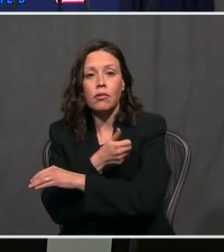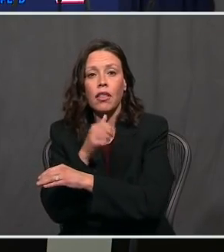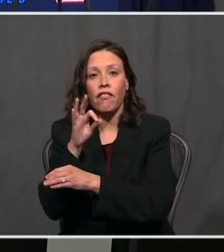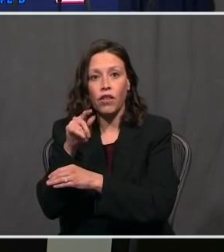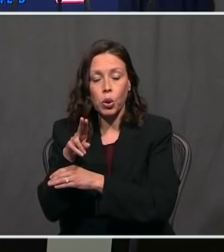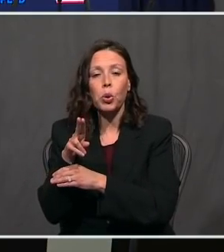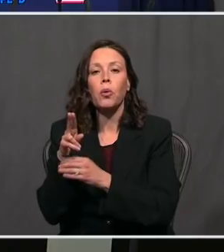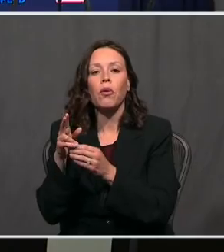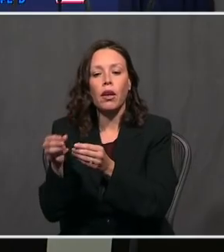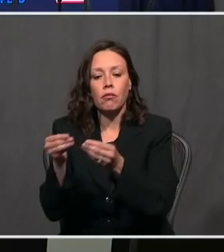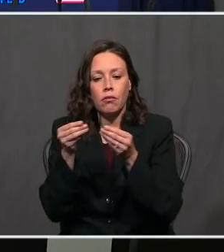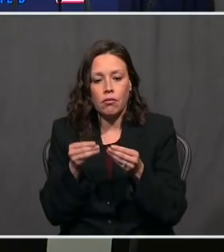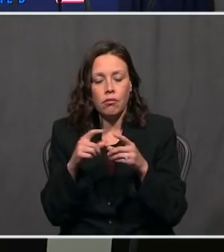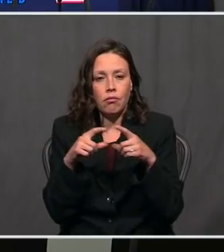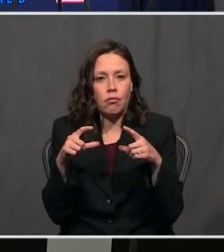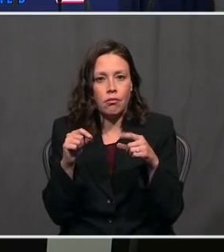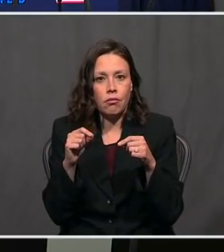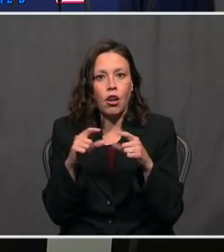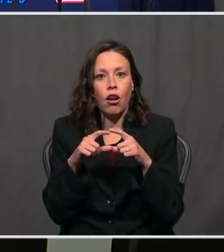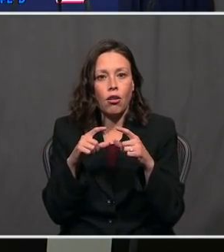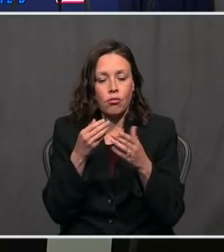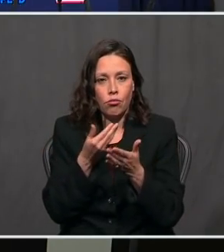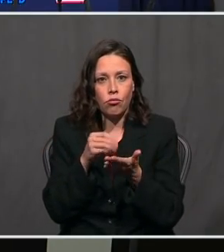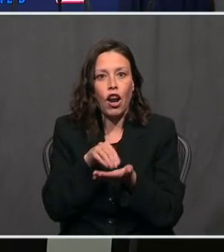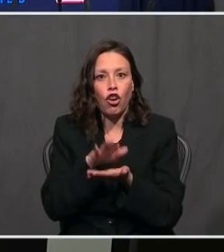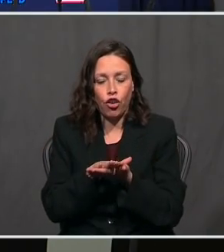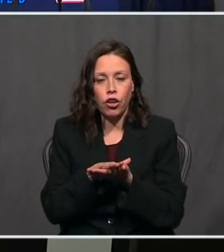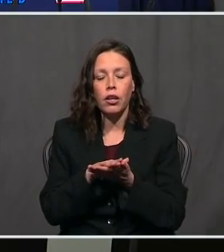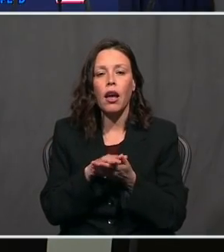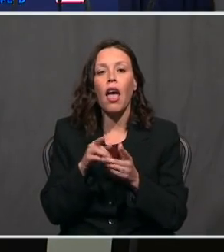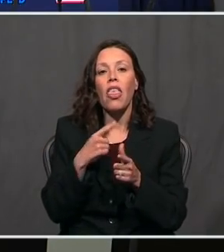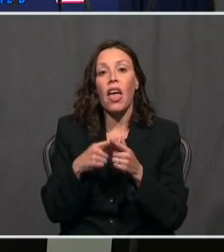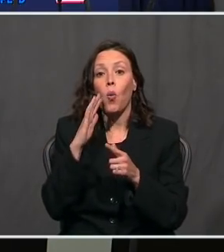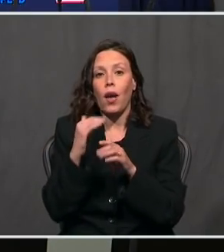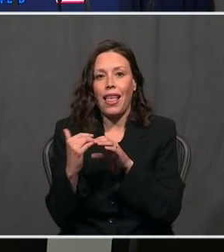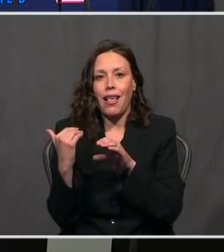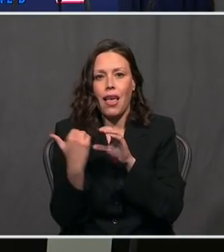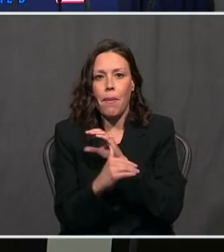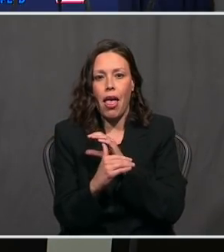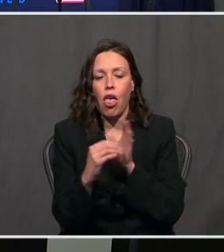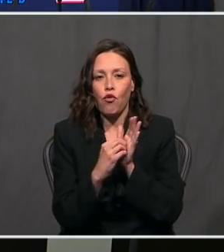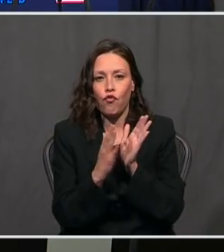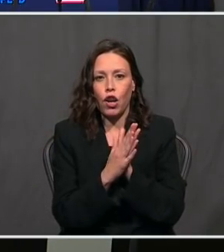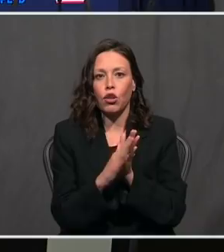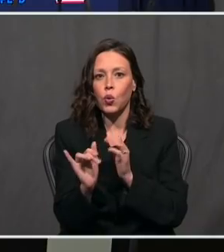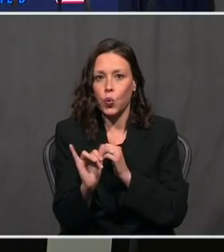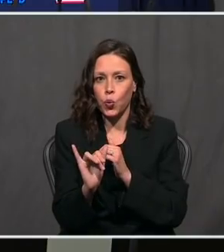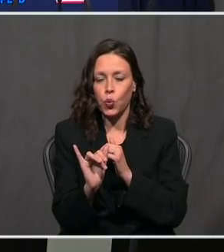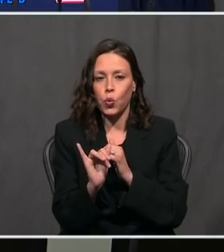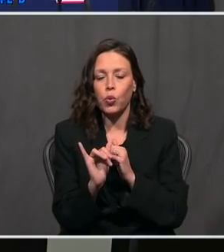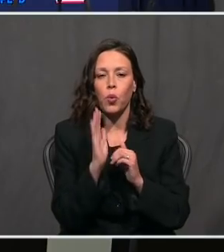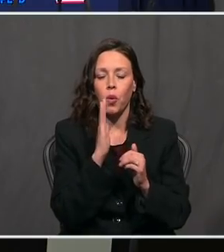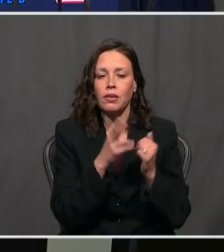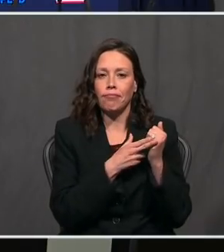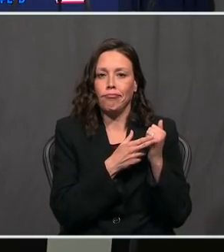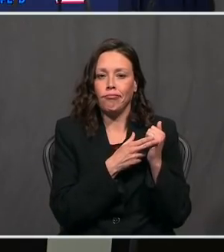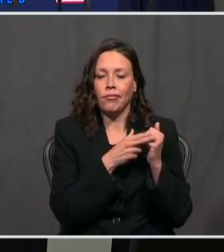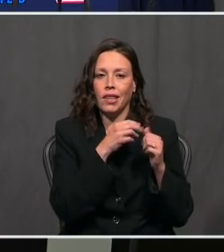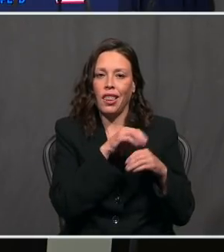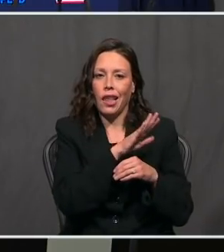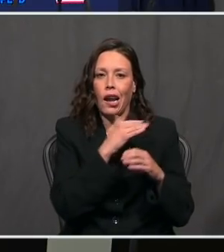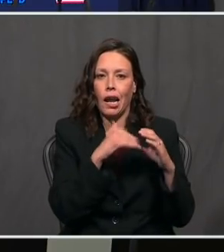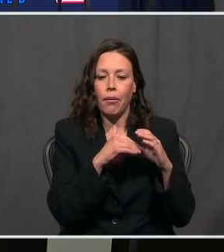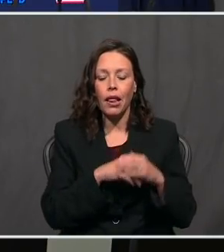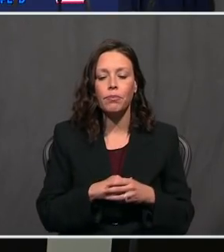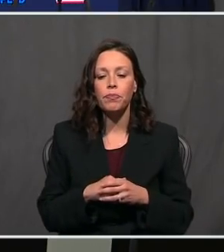that they got. We'll also email them that record as well. Now, we also